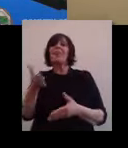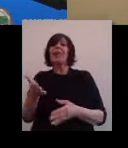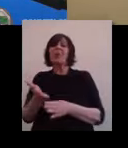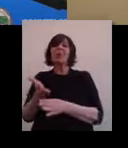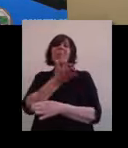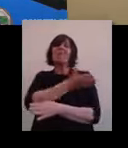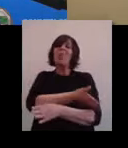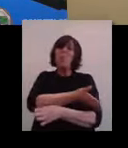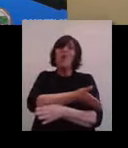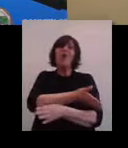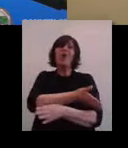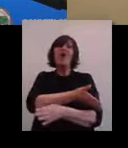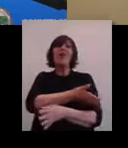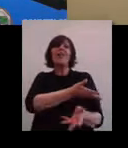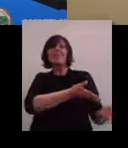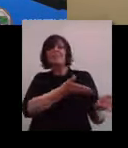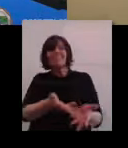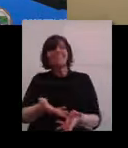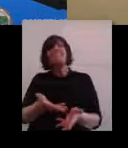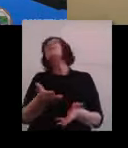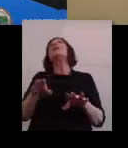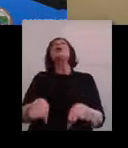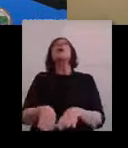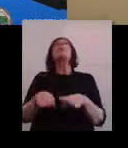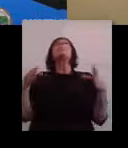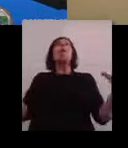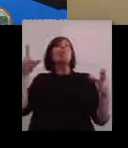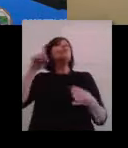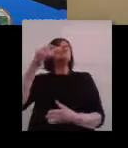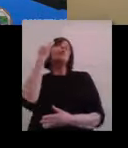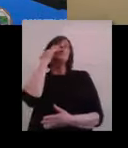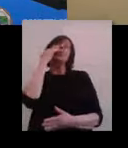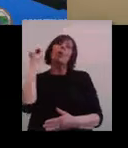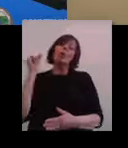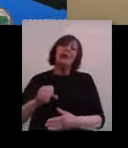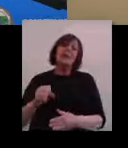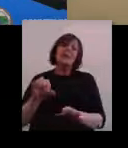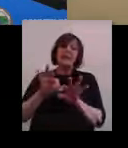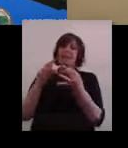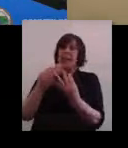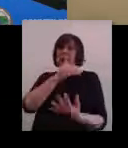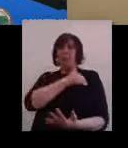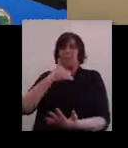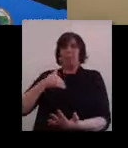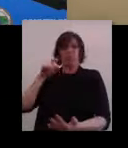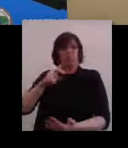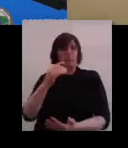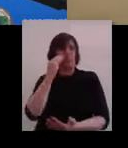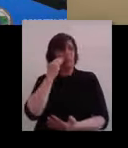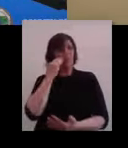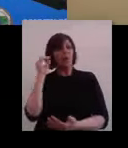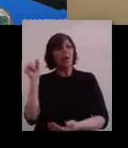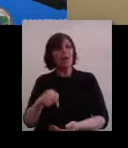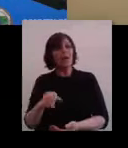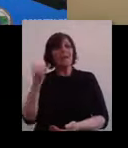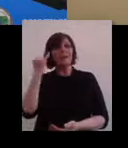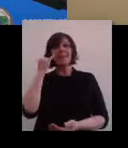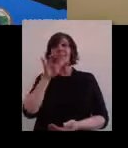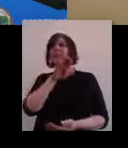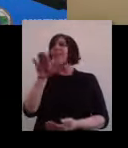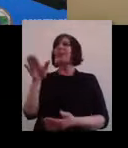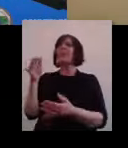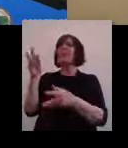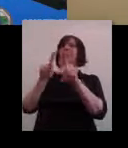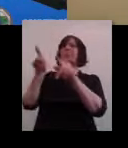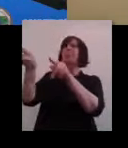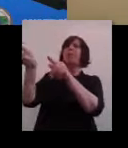But I think the public does deserve to know, and family members at least deserve to know, if there are other individuals in the facility that their loved